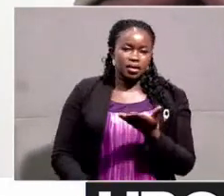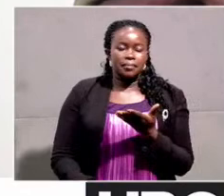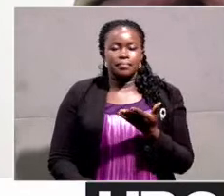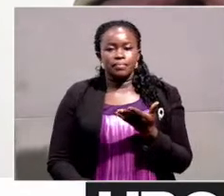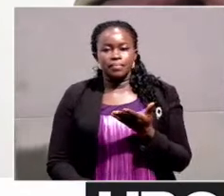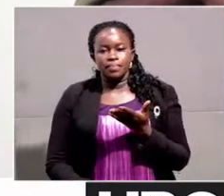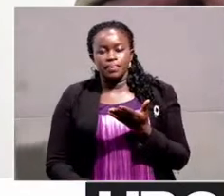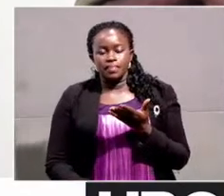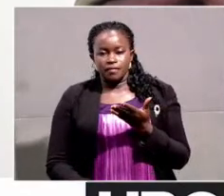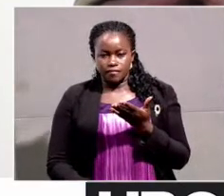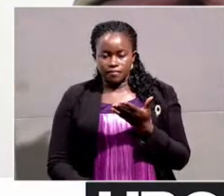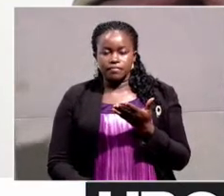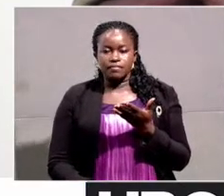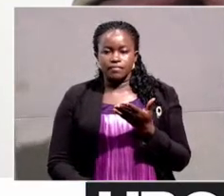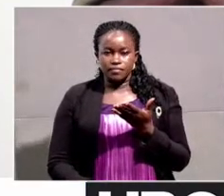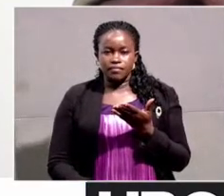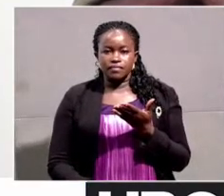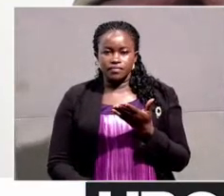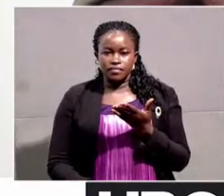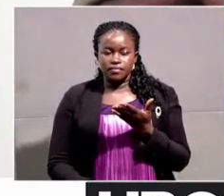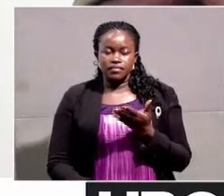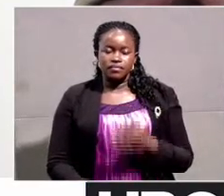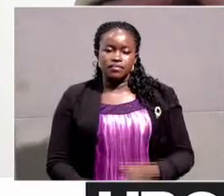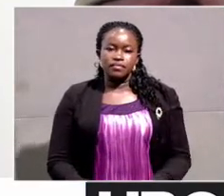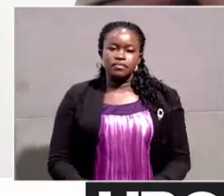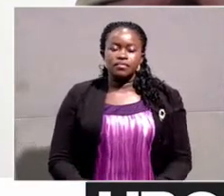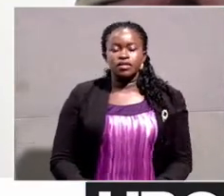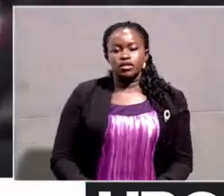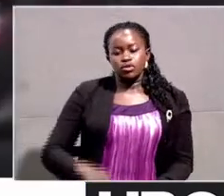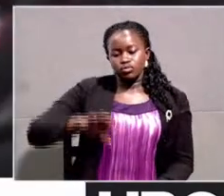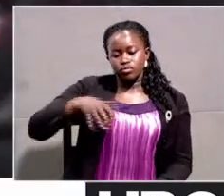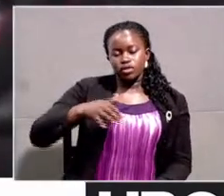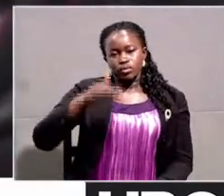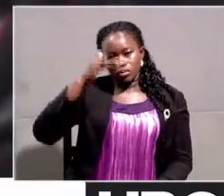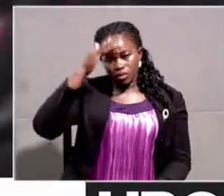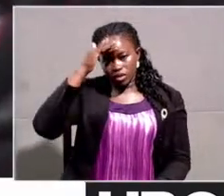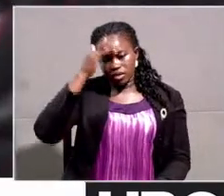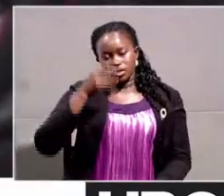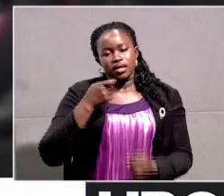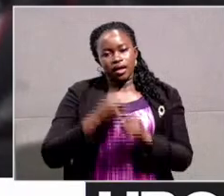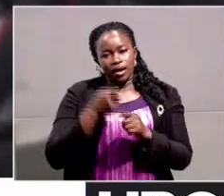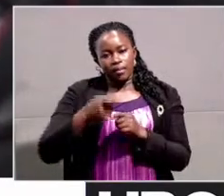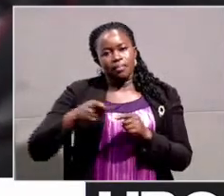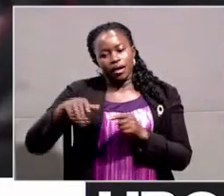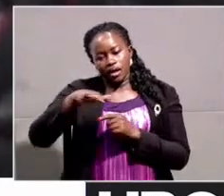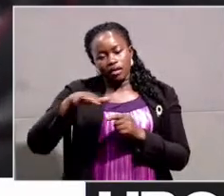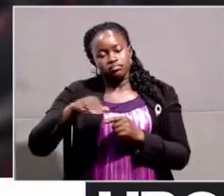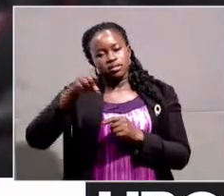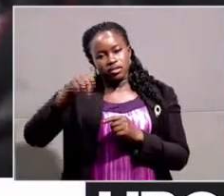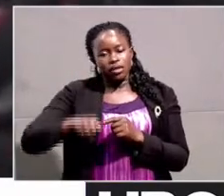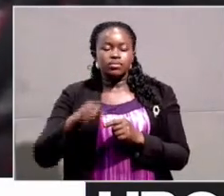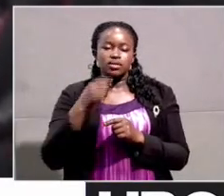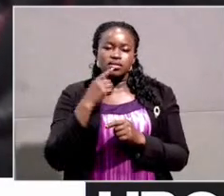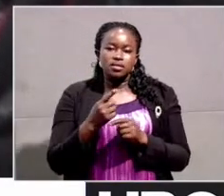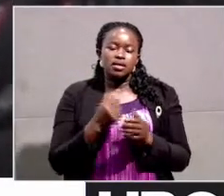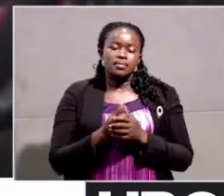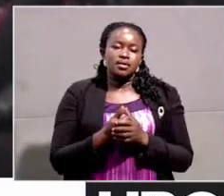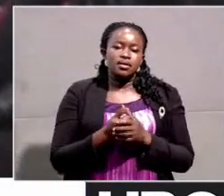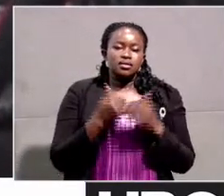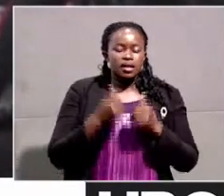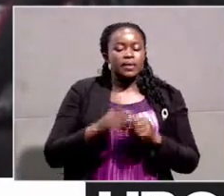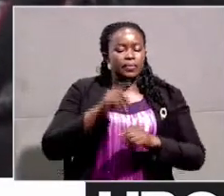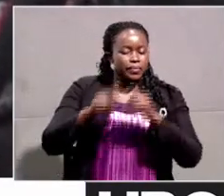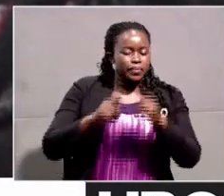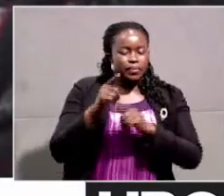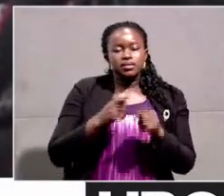on subversive tendencies and so on. The Regional Police of Kampala Metropolitan South says it arrested suspects who